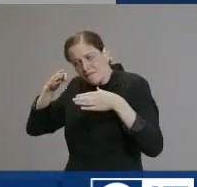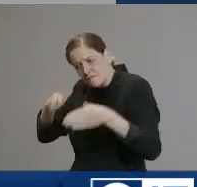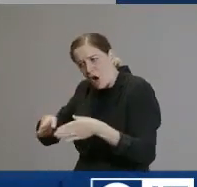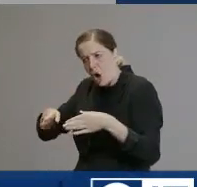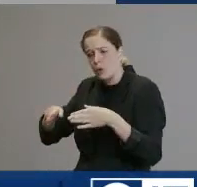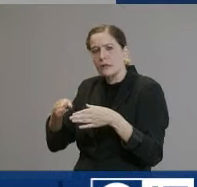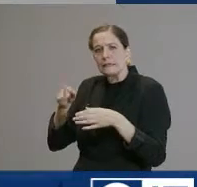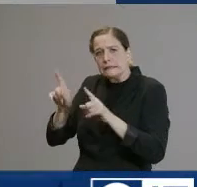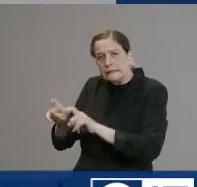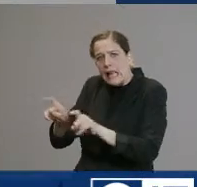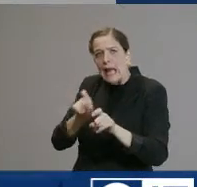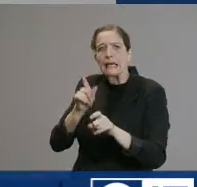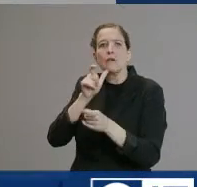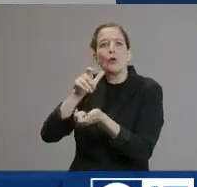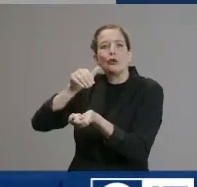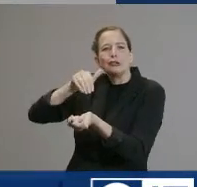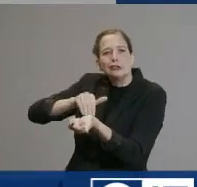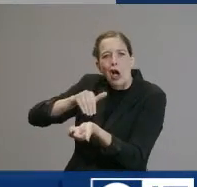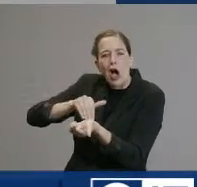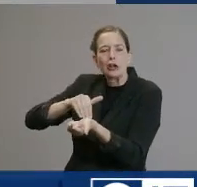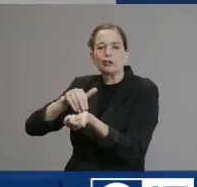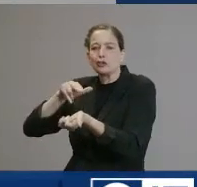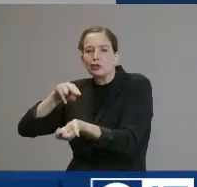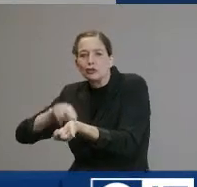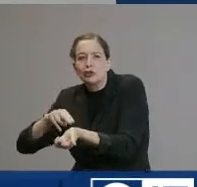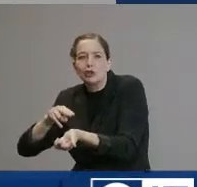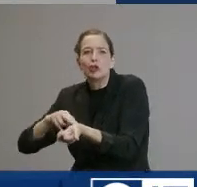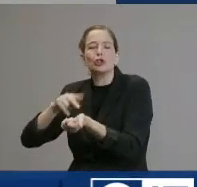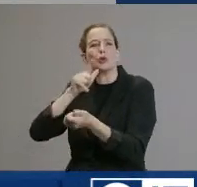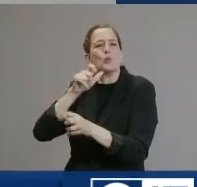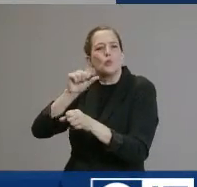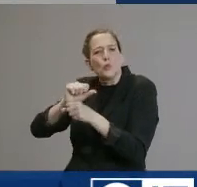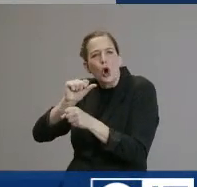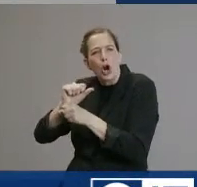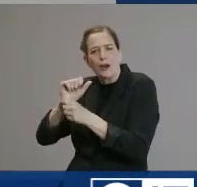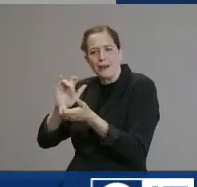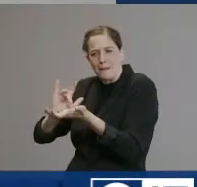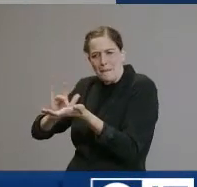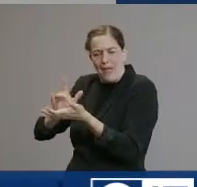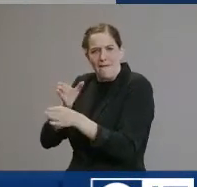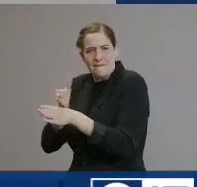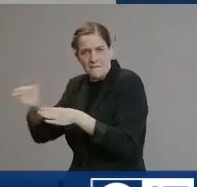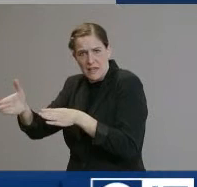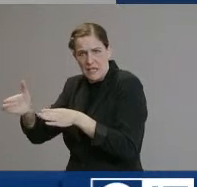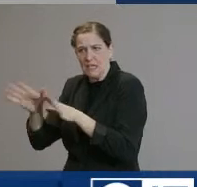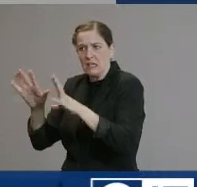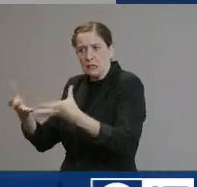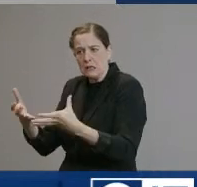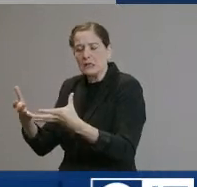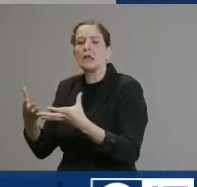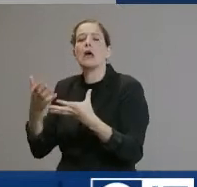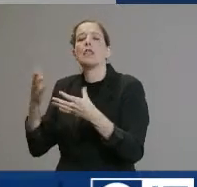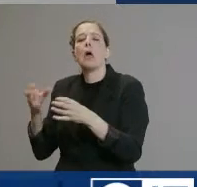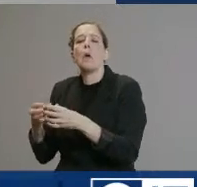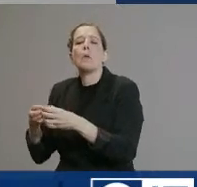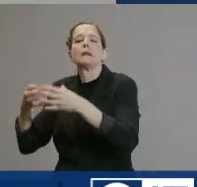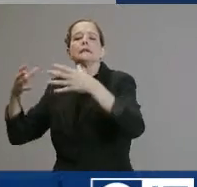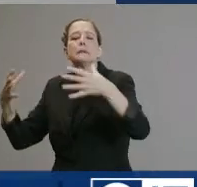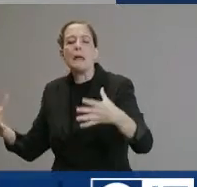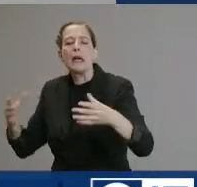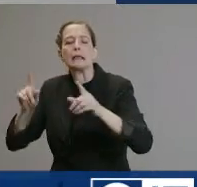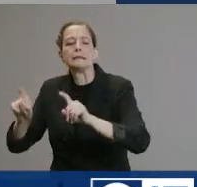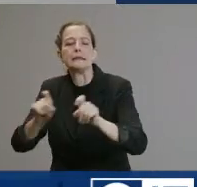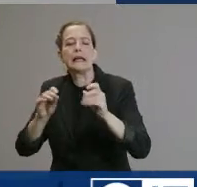exposed to COVID-19 or may have COVID-19. Now, if you want a test, get a test. We've got a